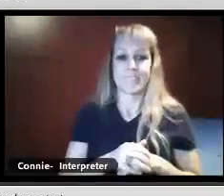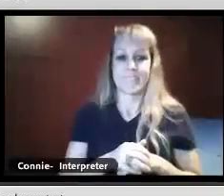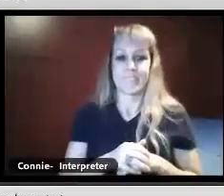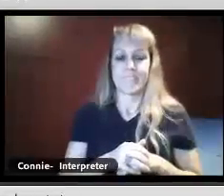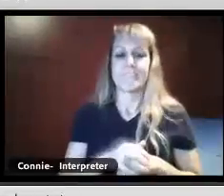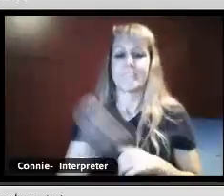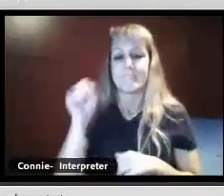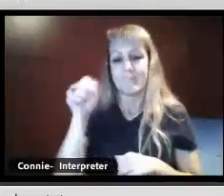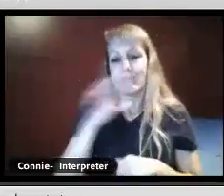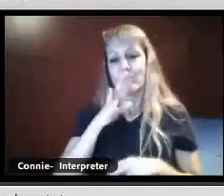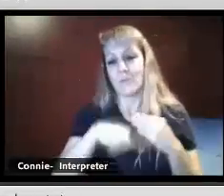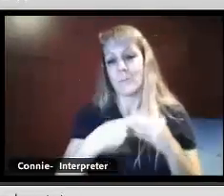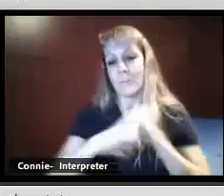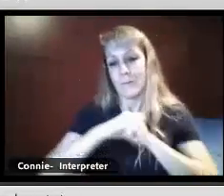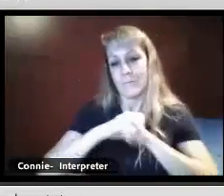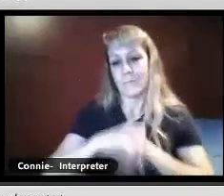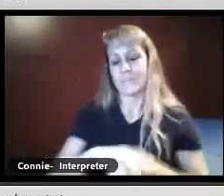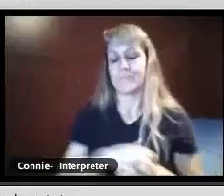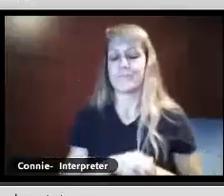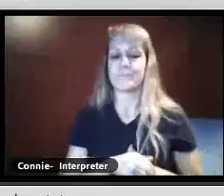Yes, I've talked about this.